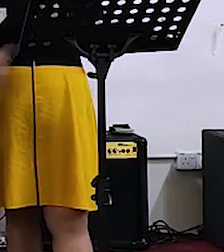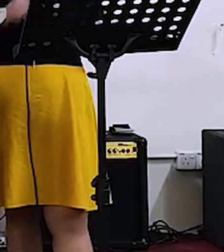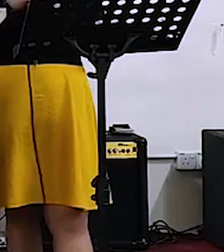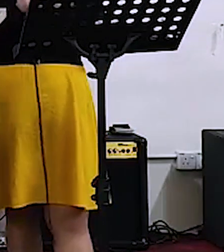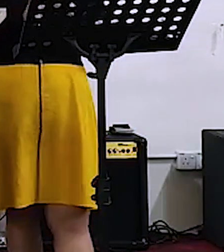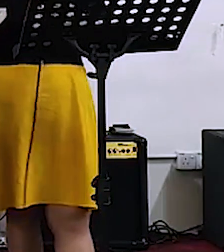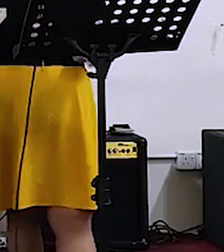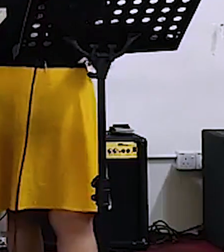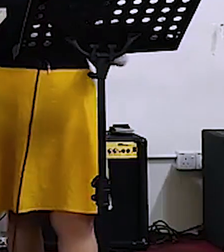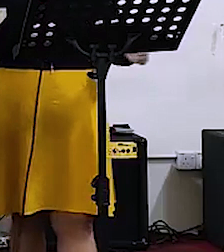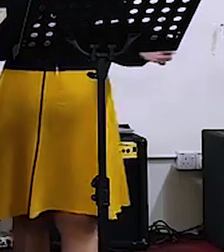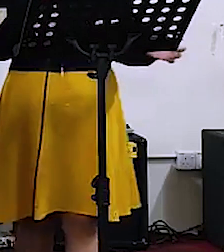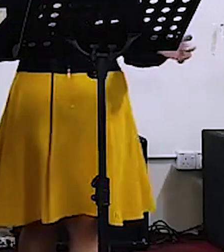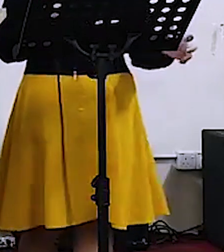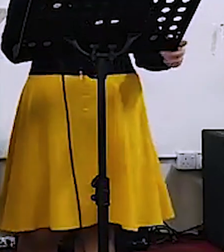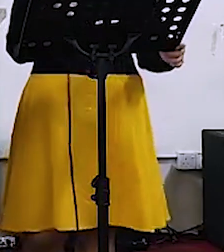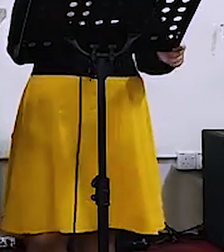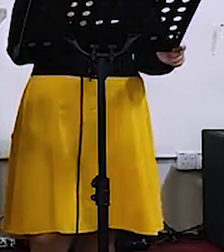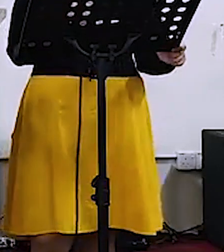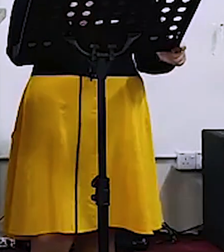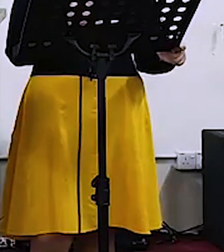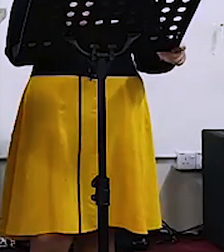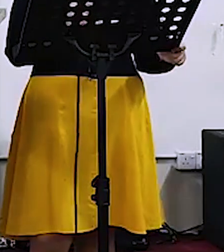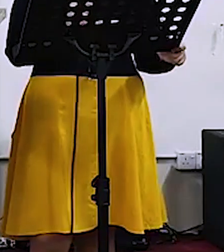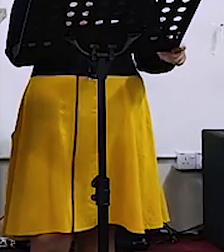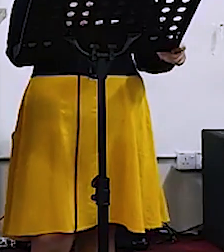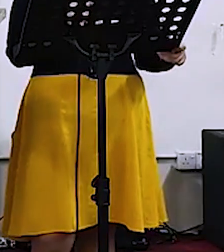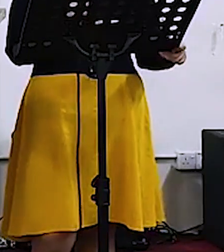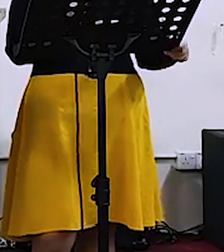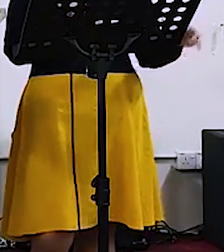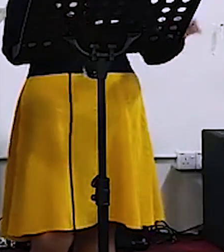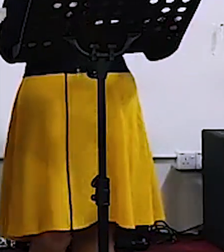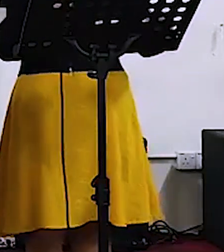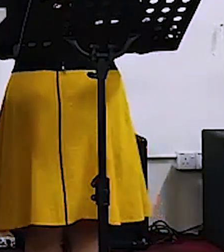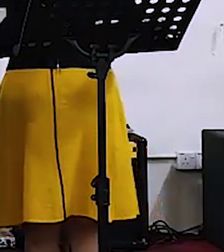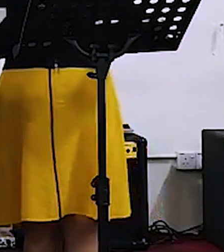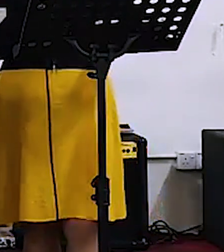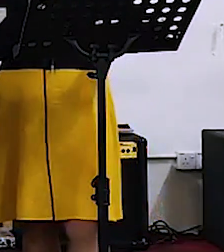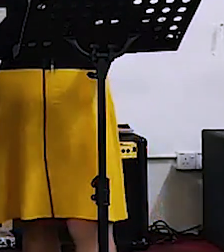it. We surely need them. We need grace and mercy.